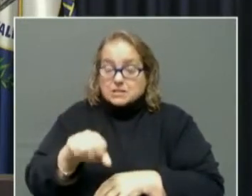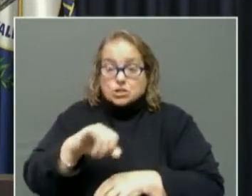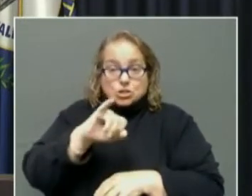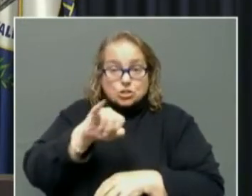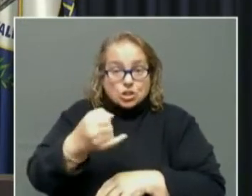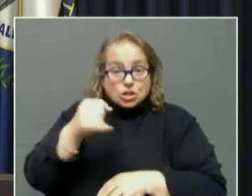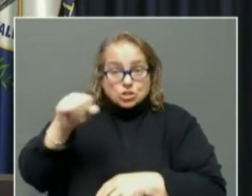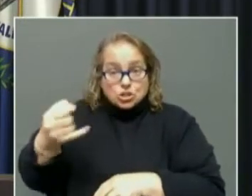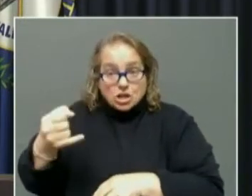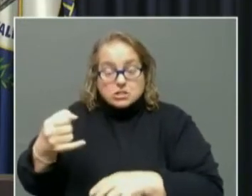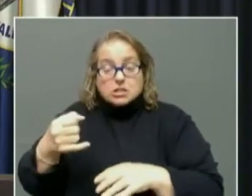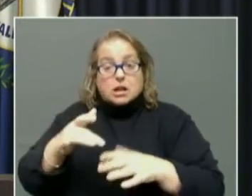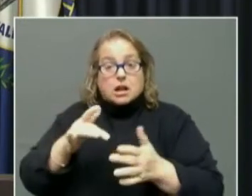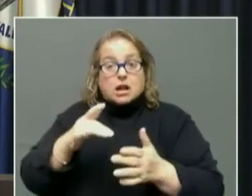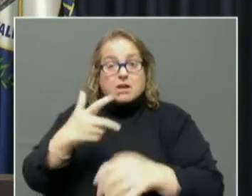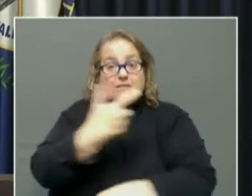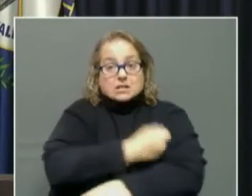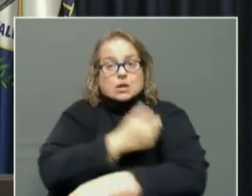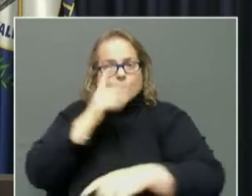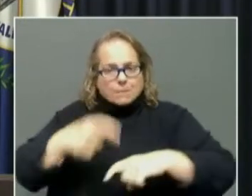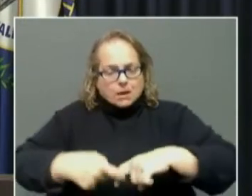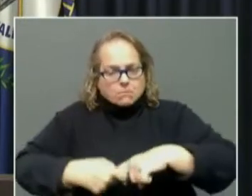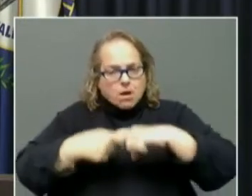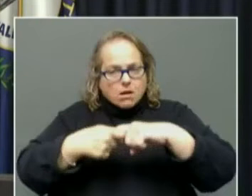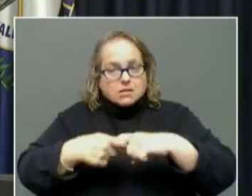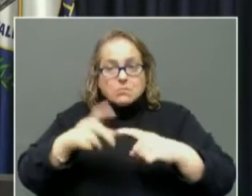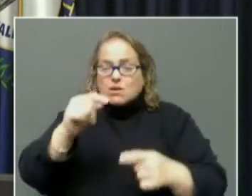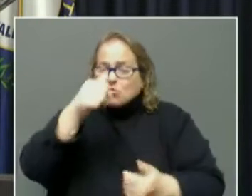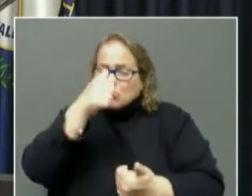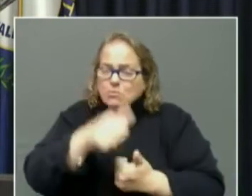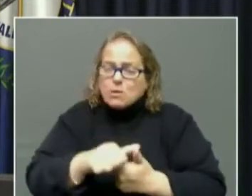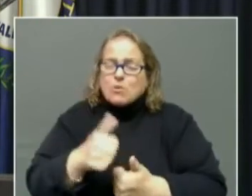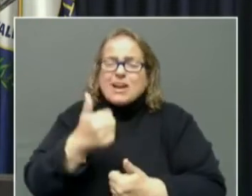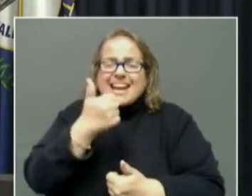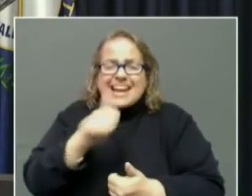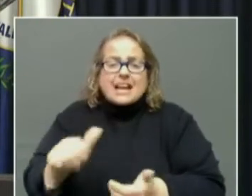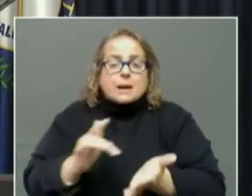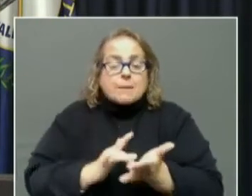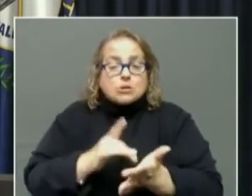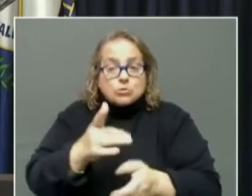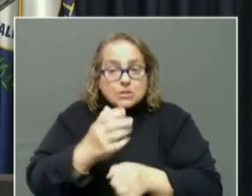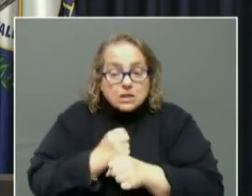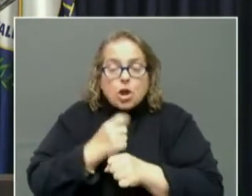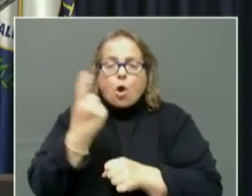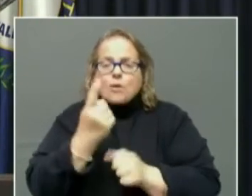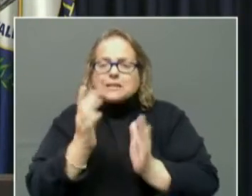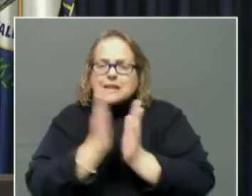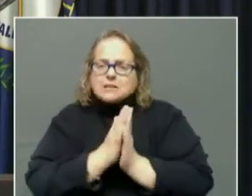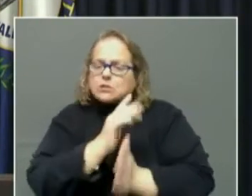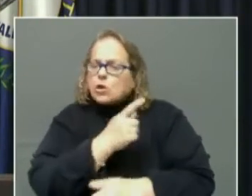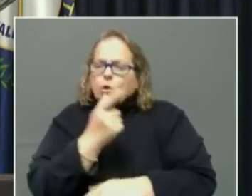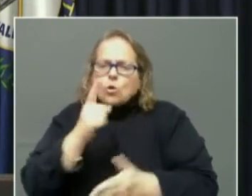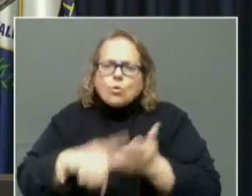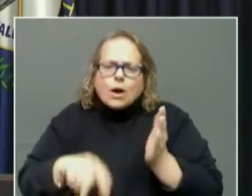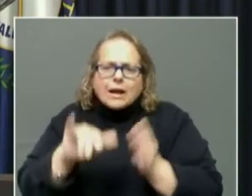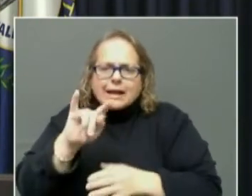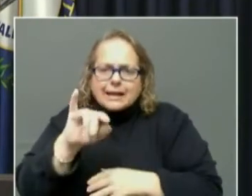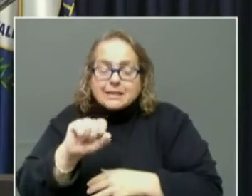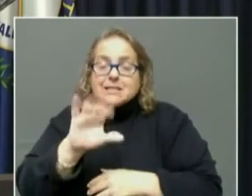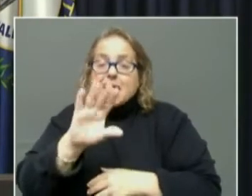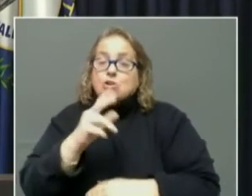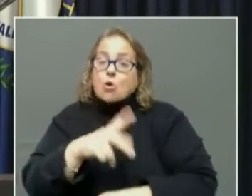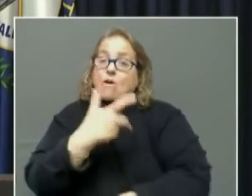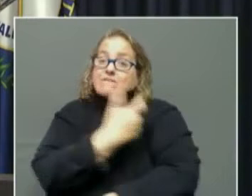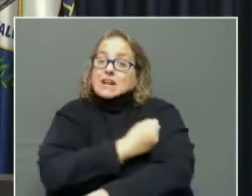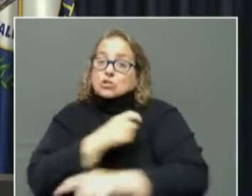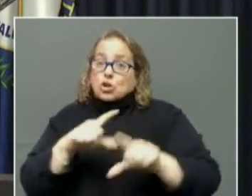receive a medication, you should always be able to ask the clinician offering it to you what it is, and your vaccination card will show what it is. So